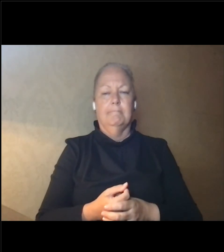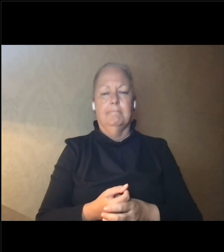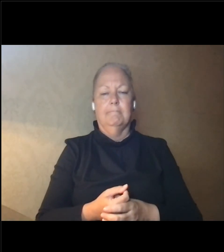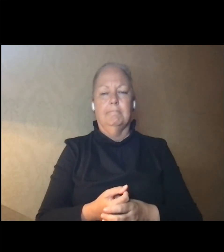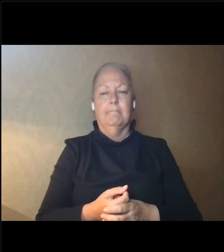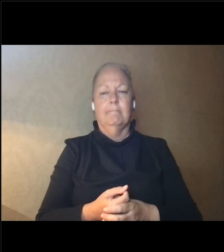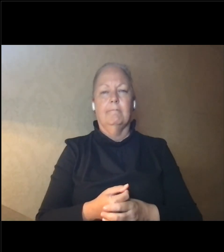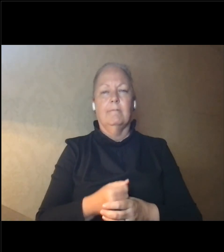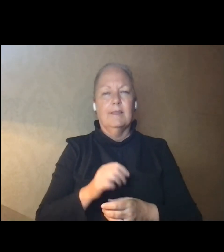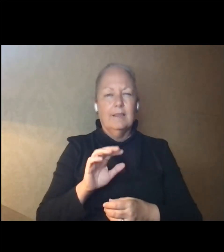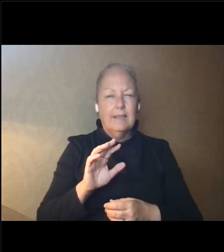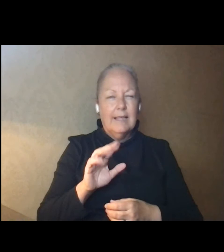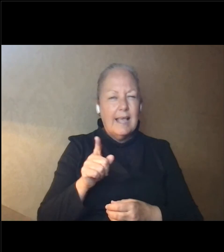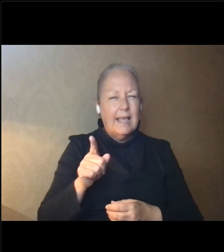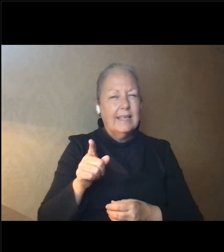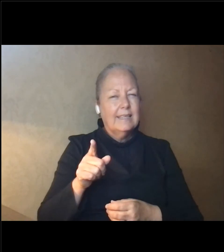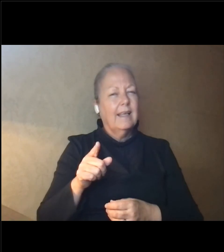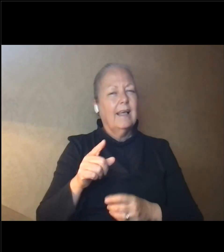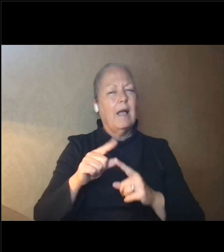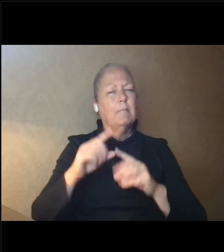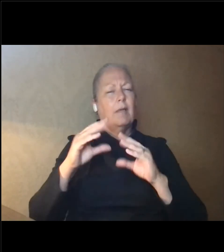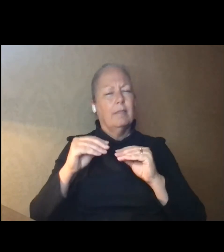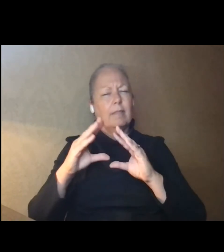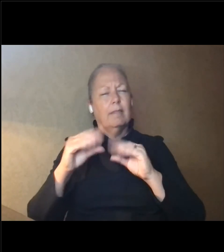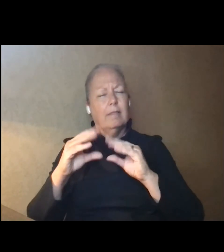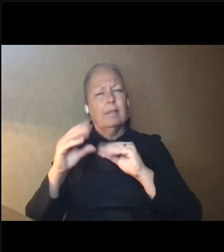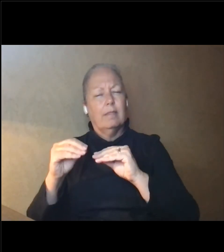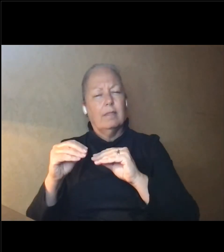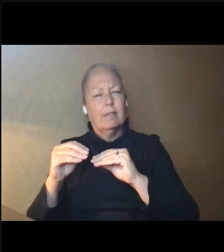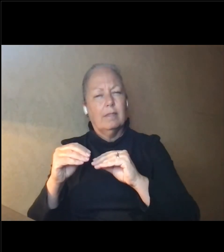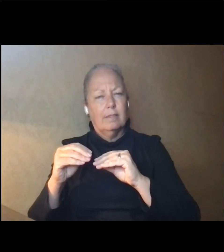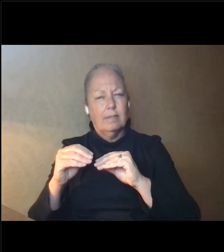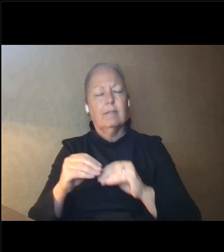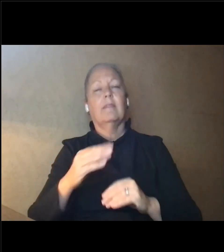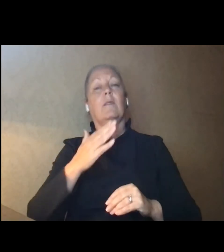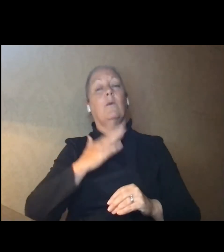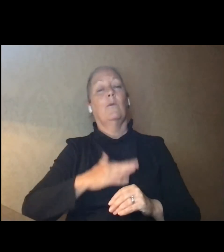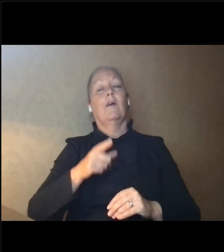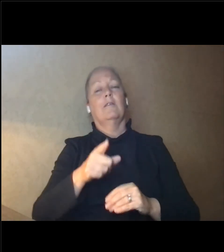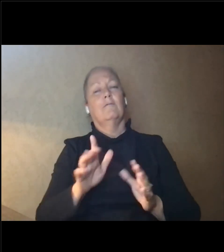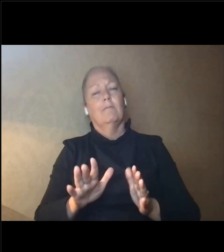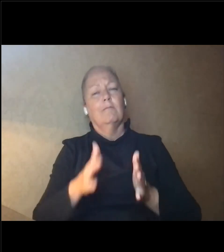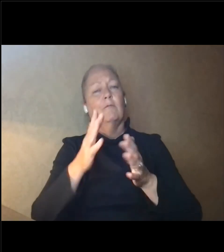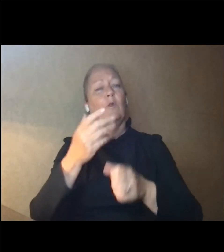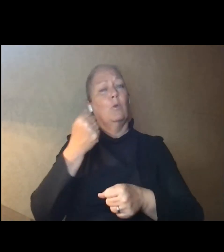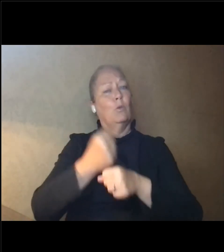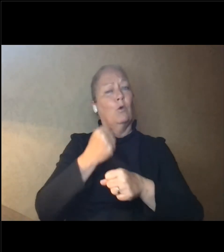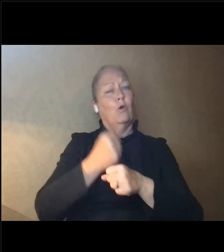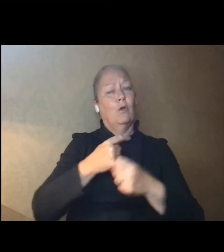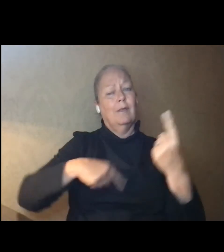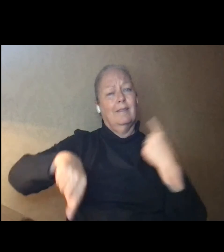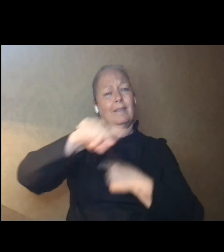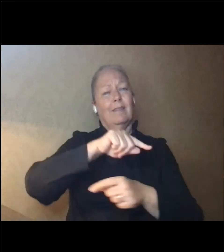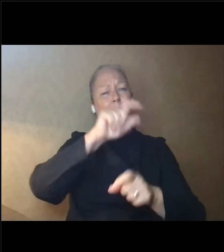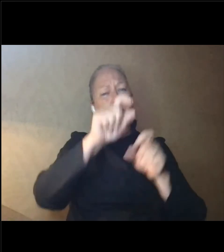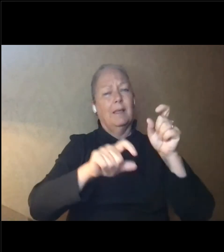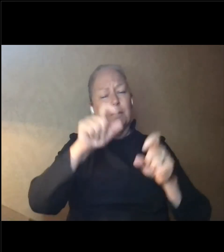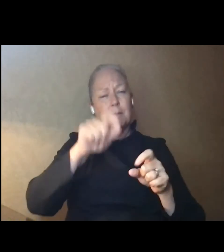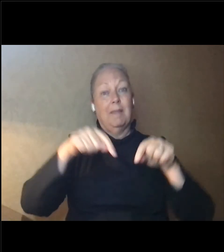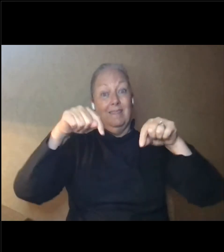Ghulam, you are cutting off a little bit. To develop workforce, but tech are very low in this part